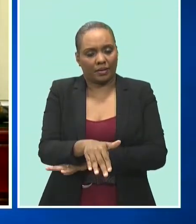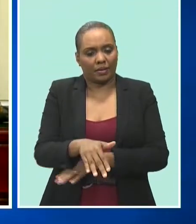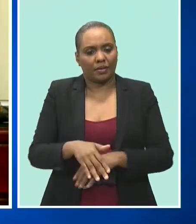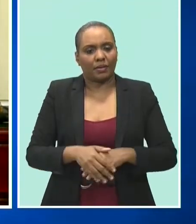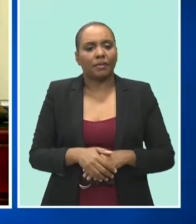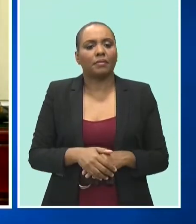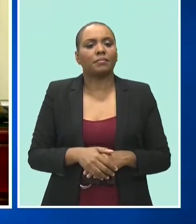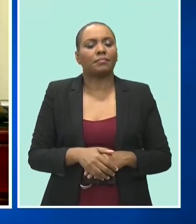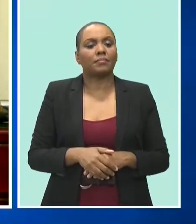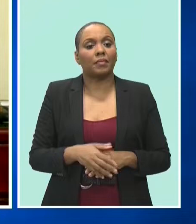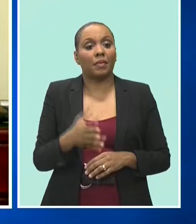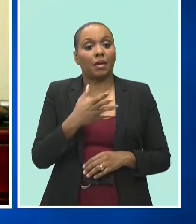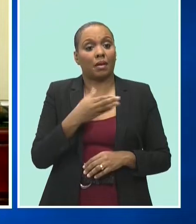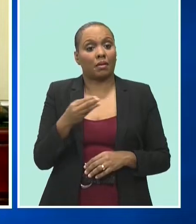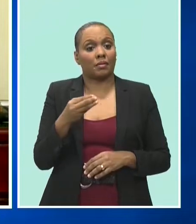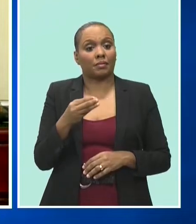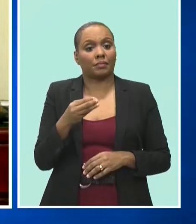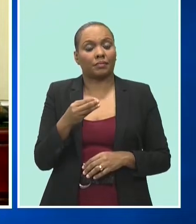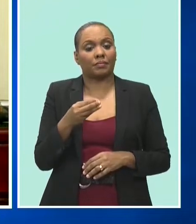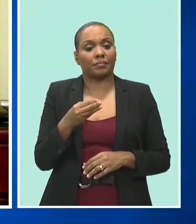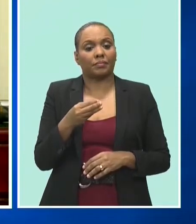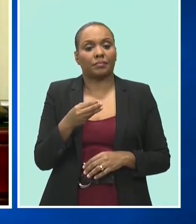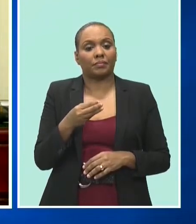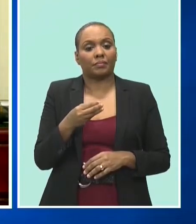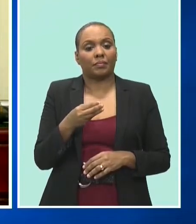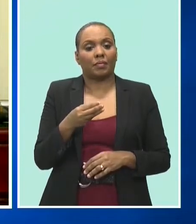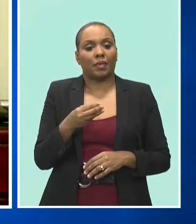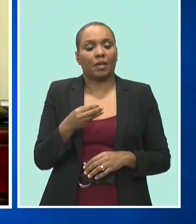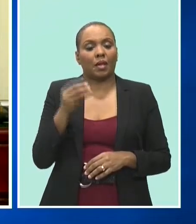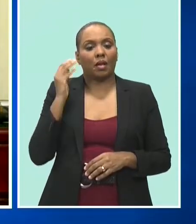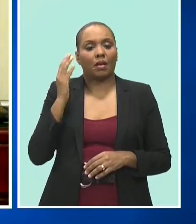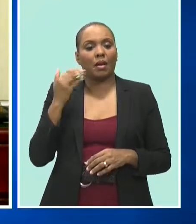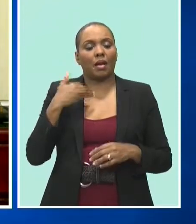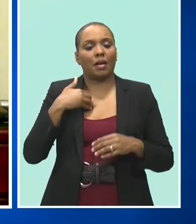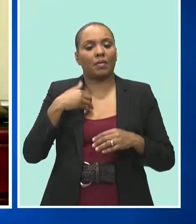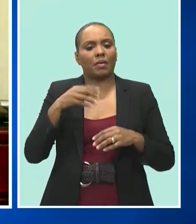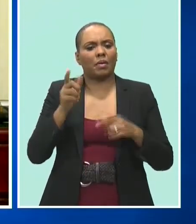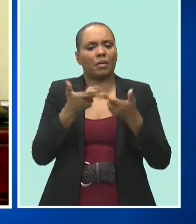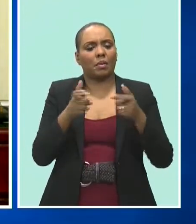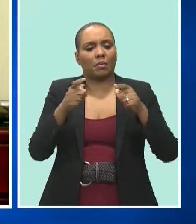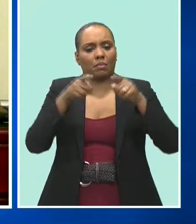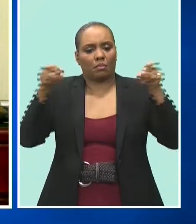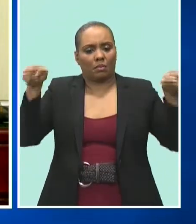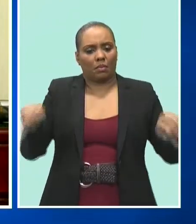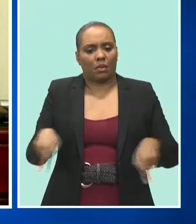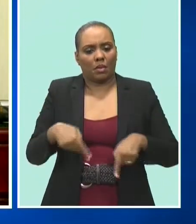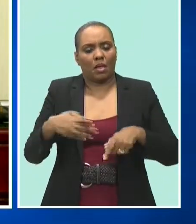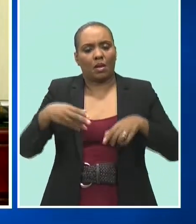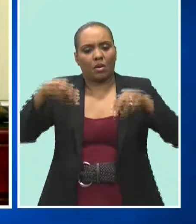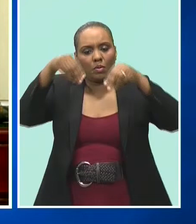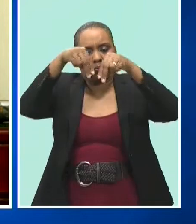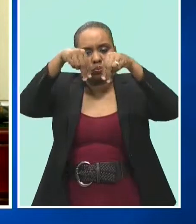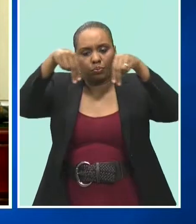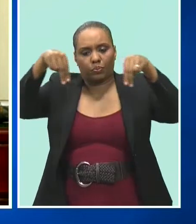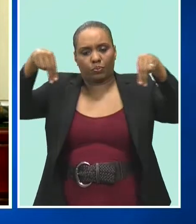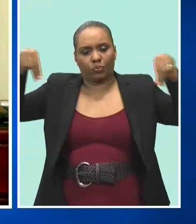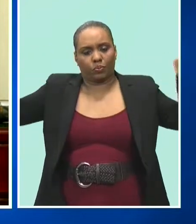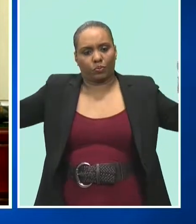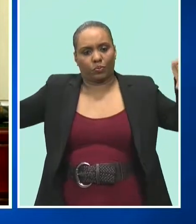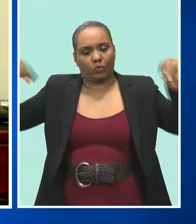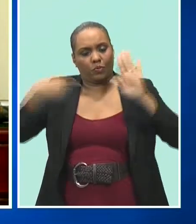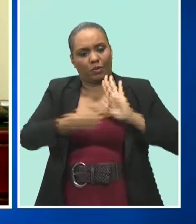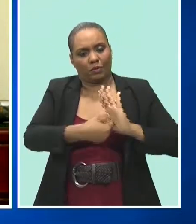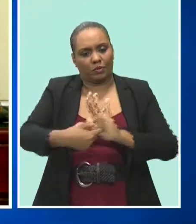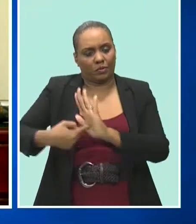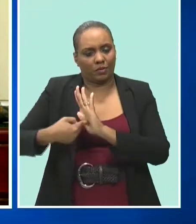in Checker Hall, and the plaque would be unveiled by none other than the Honorable Prime Minister, Mayor Amor